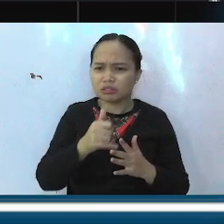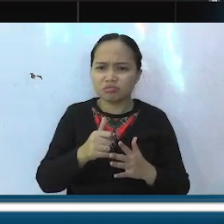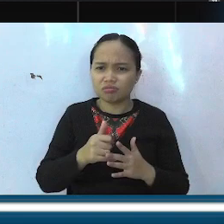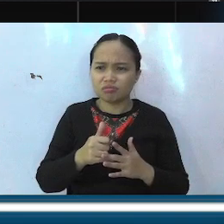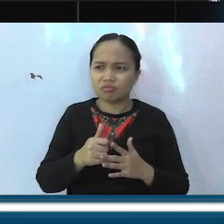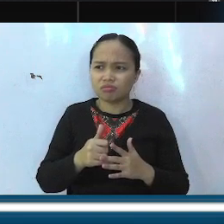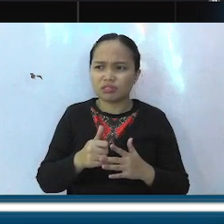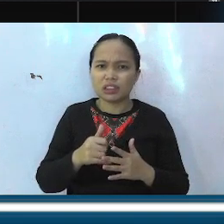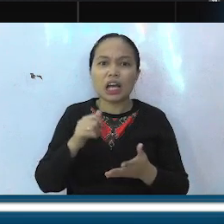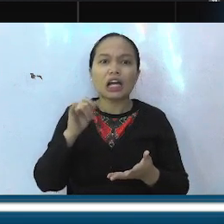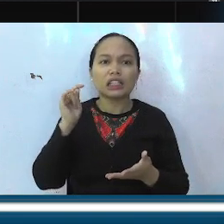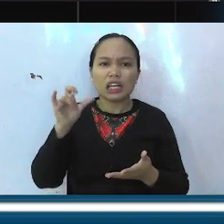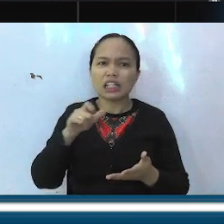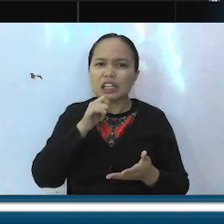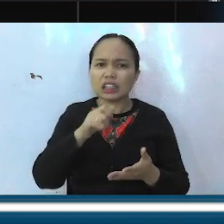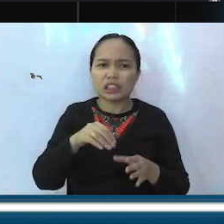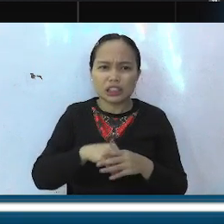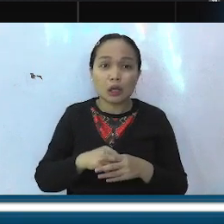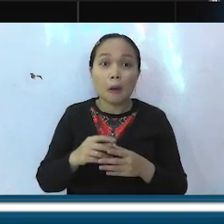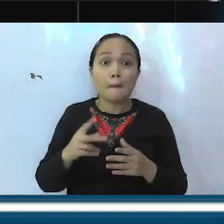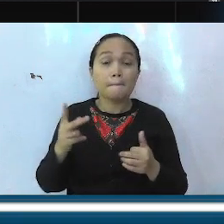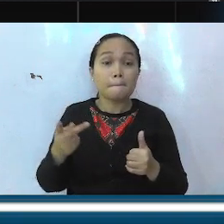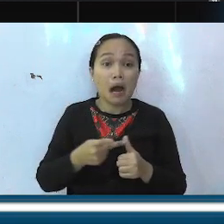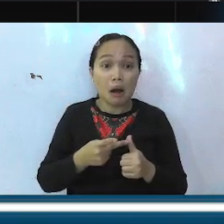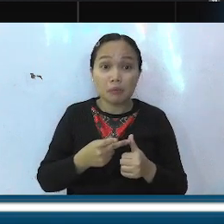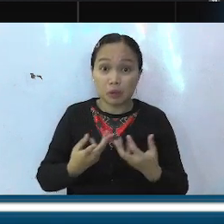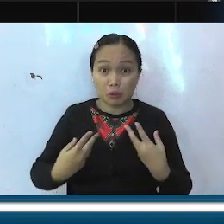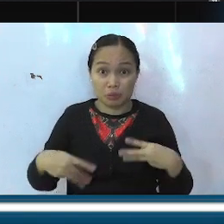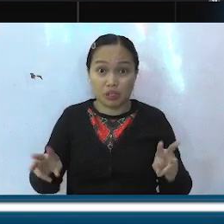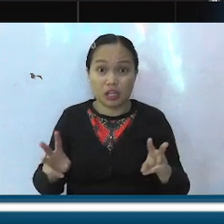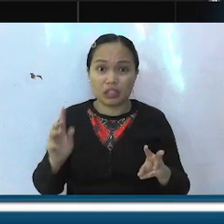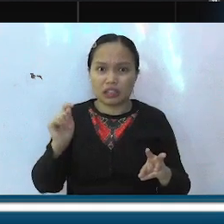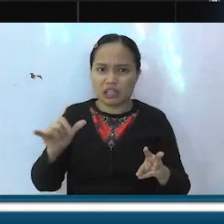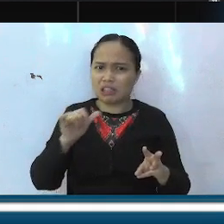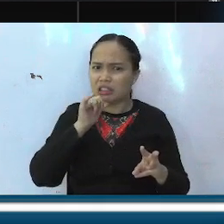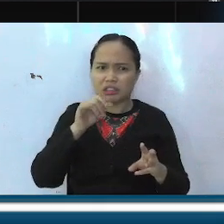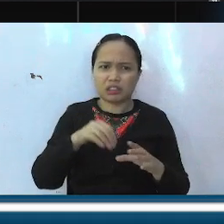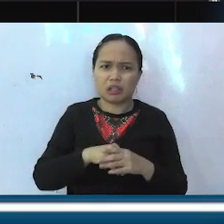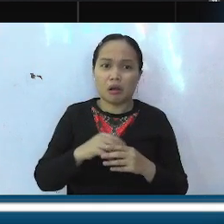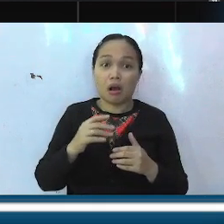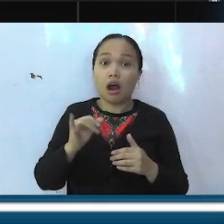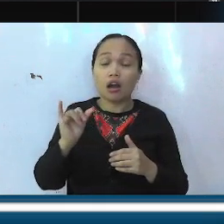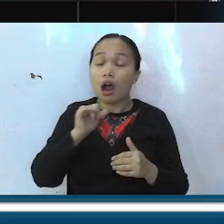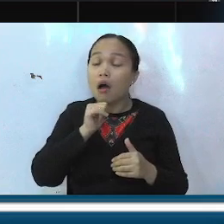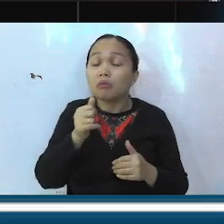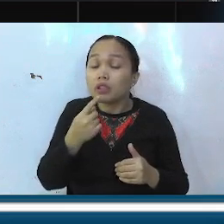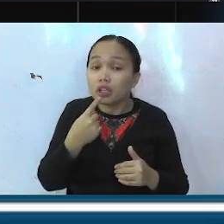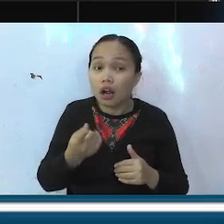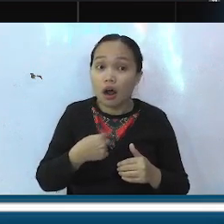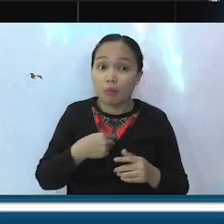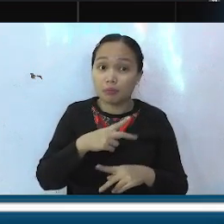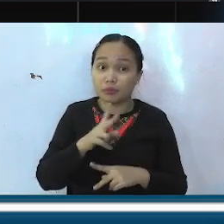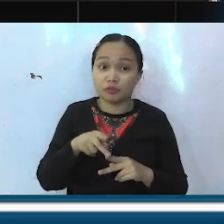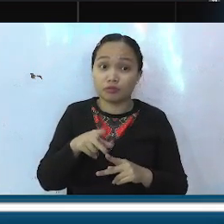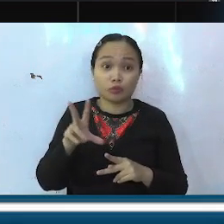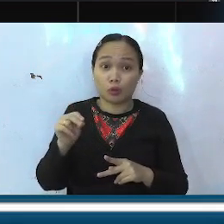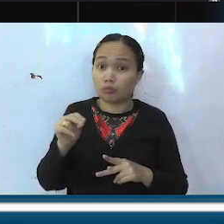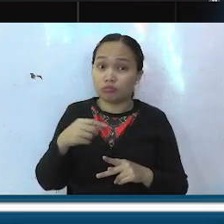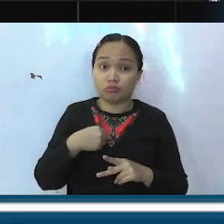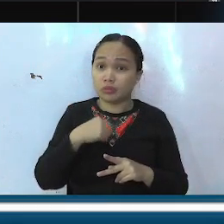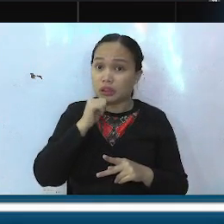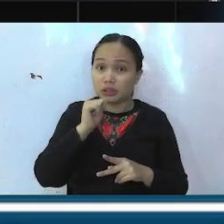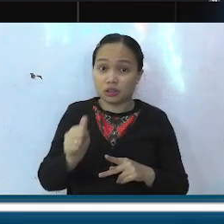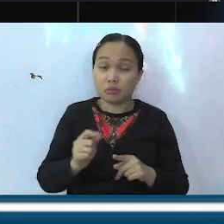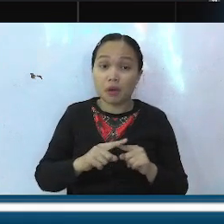already in their primary position. They're pastor's kids. Yes, they're not already in their primary position. I'm not saying that I'm perfect. No, I'm not. But